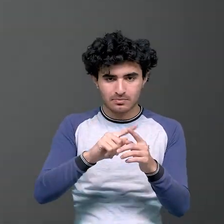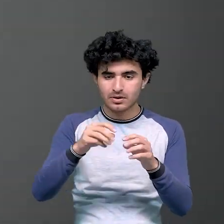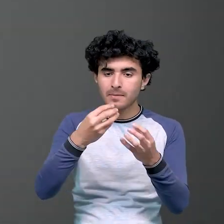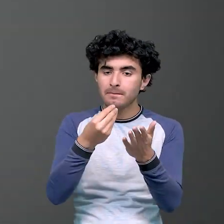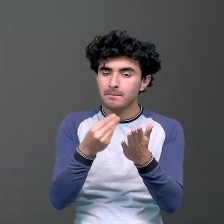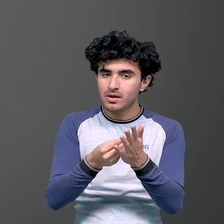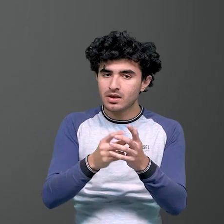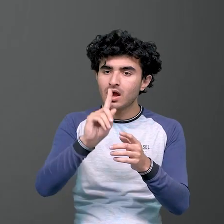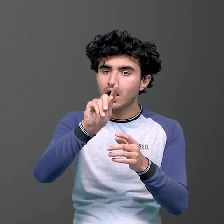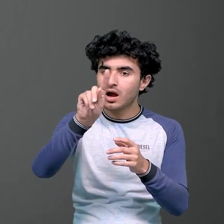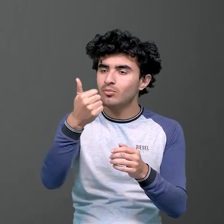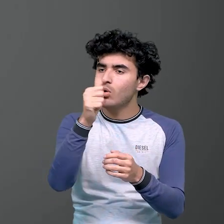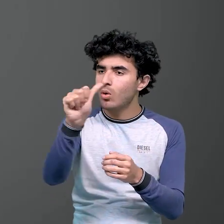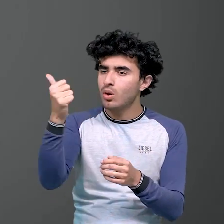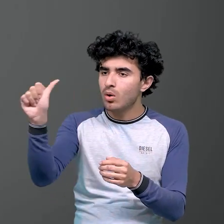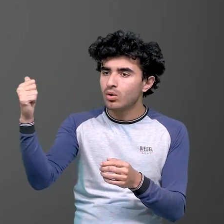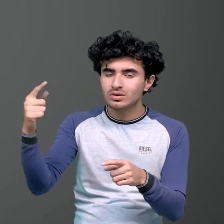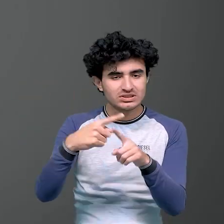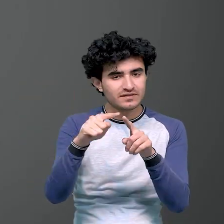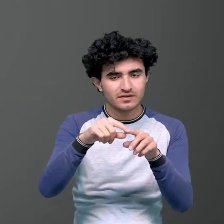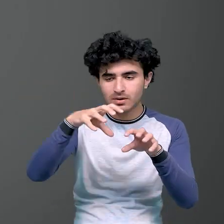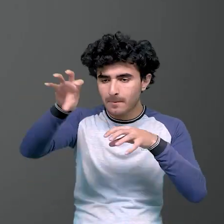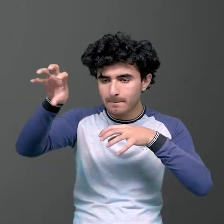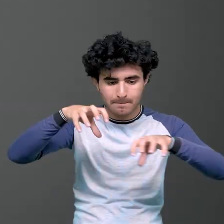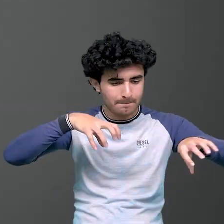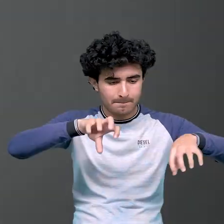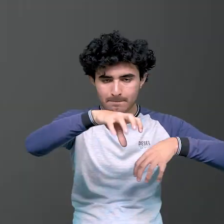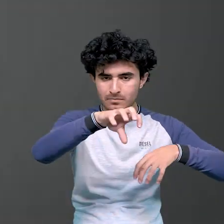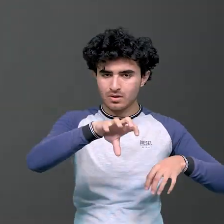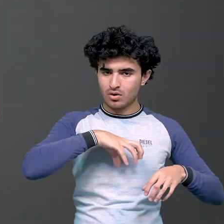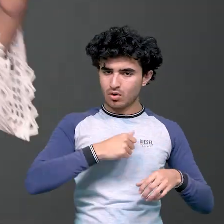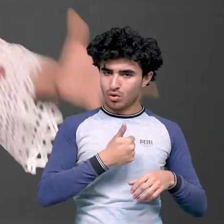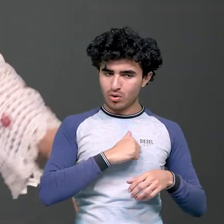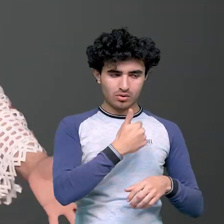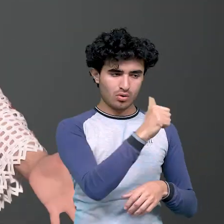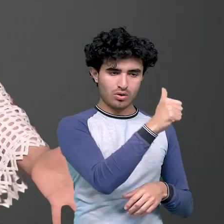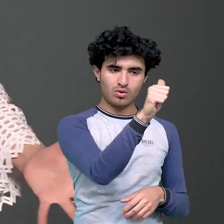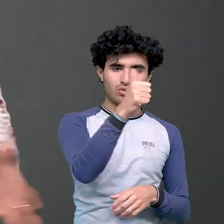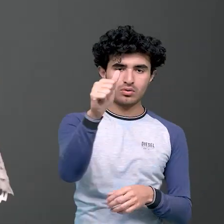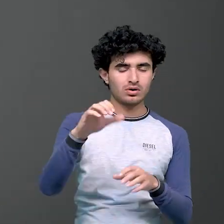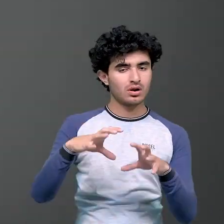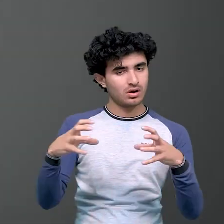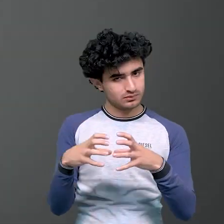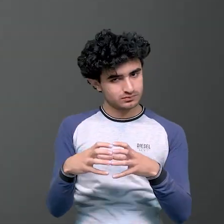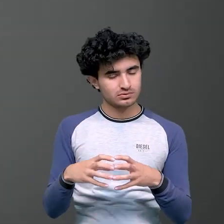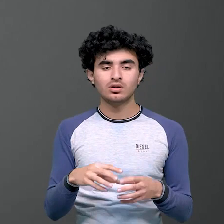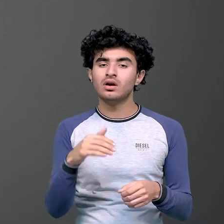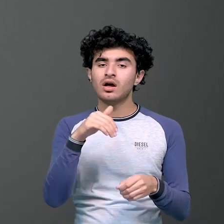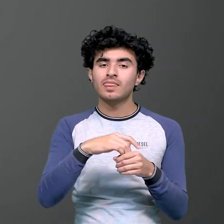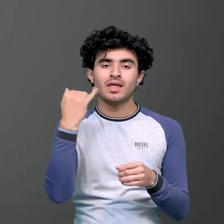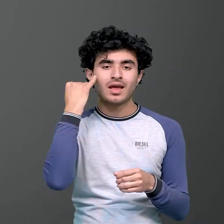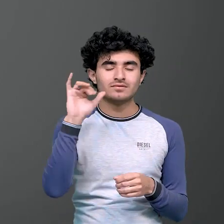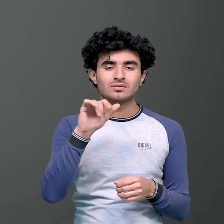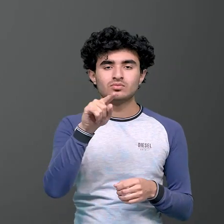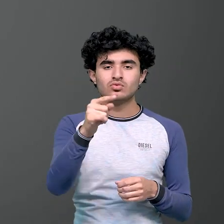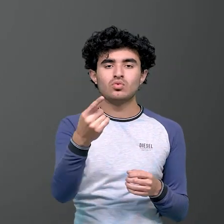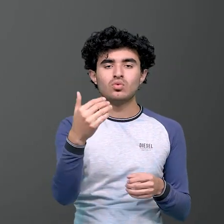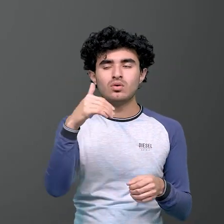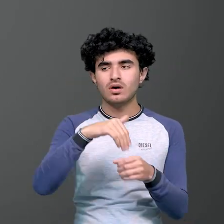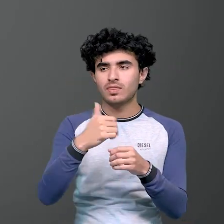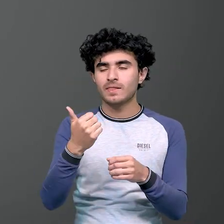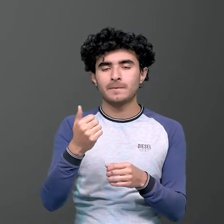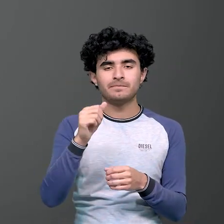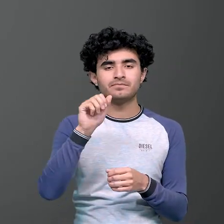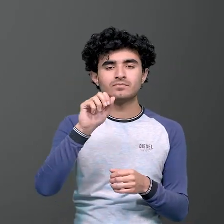So decentralized finance is like, you know, if you're in a village, you can get access to capital. You